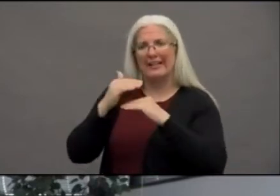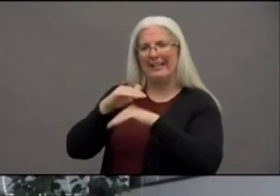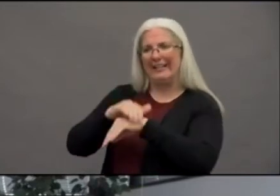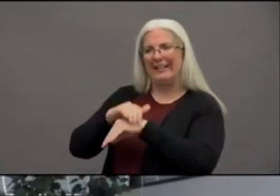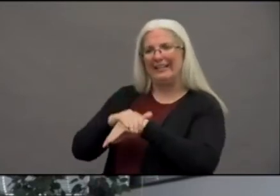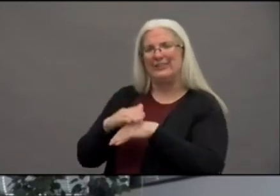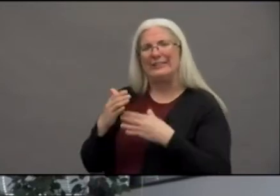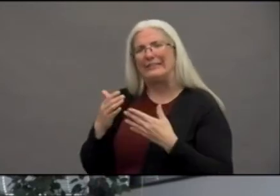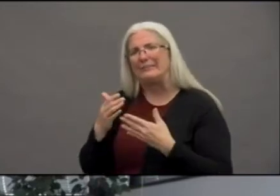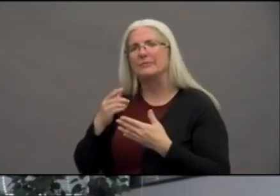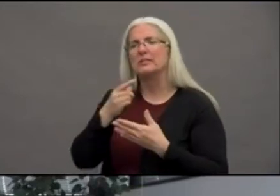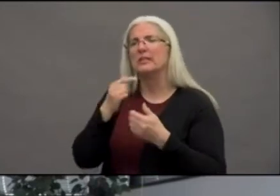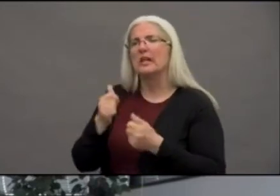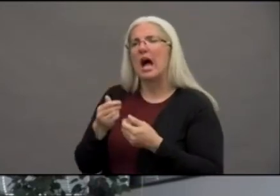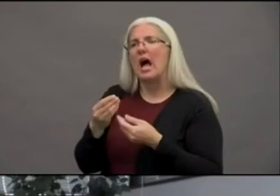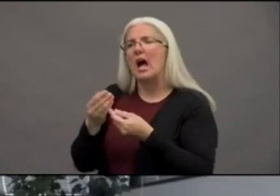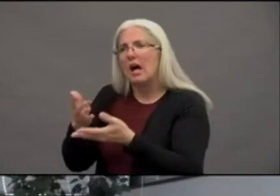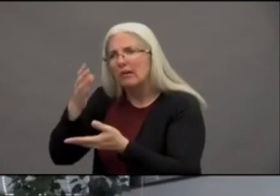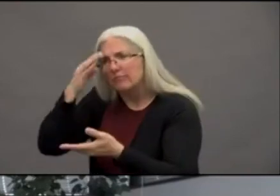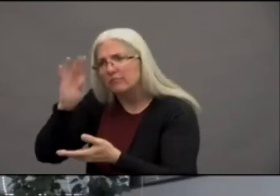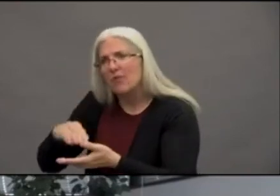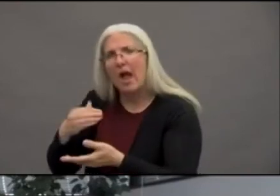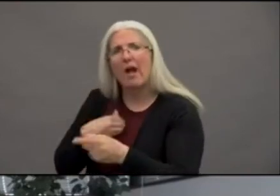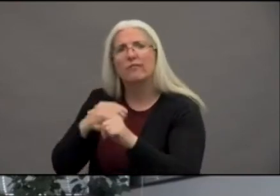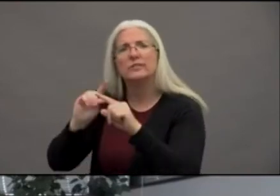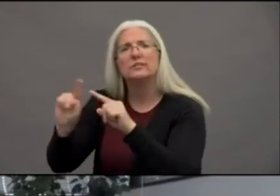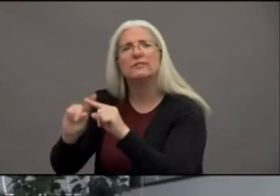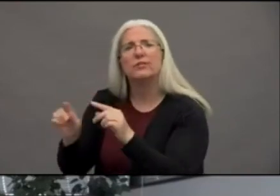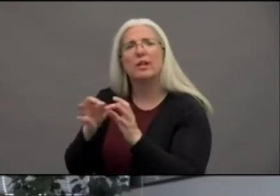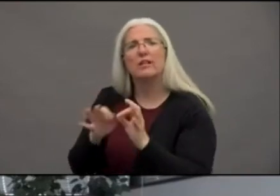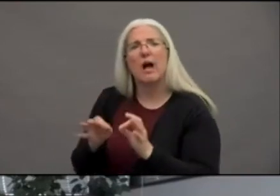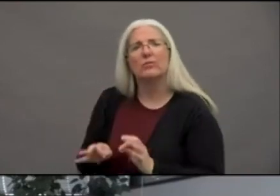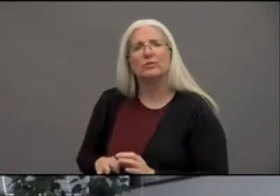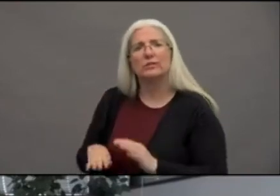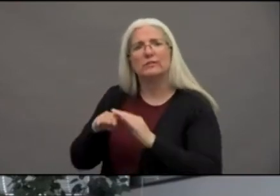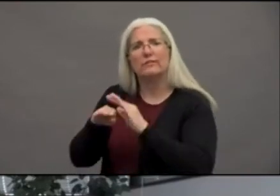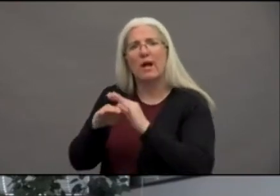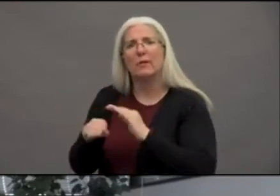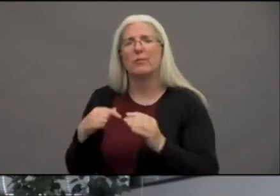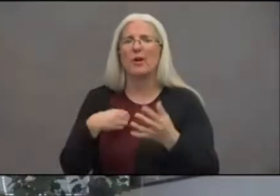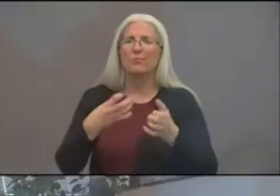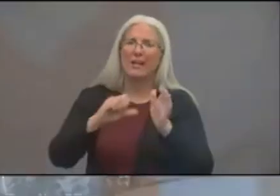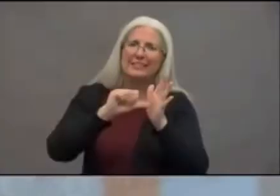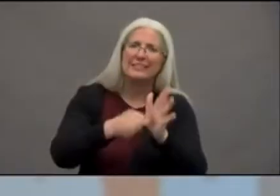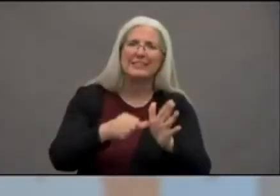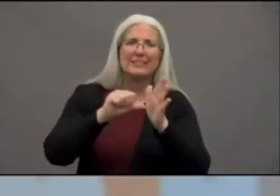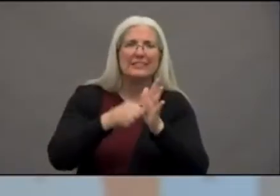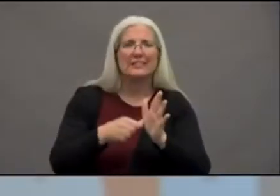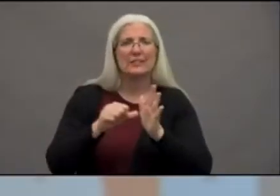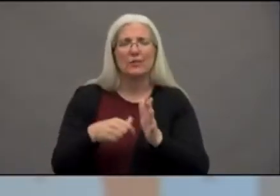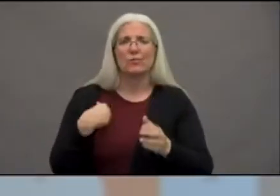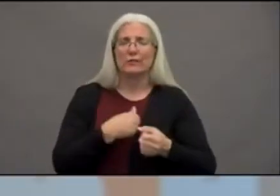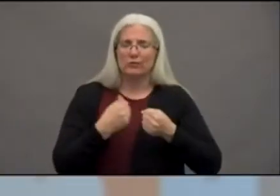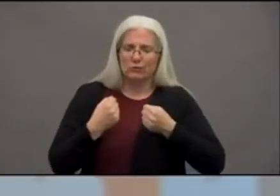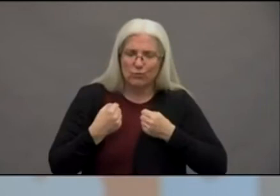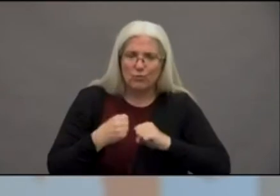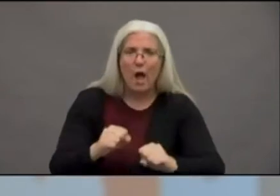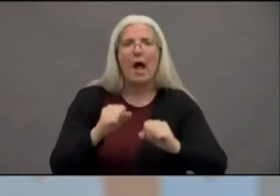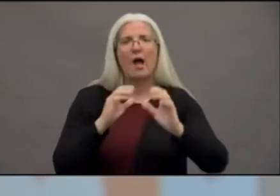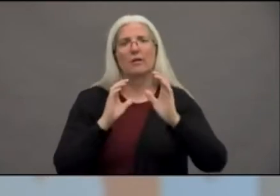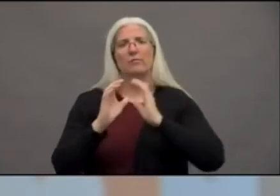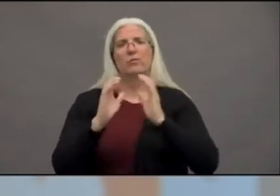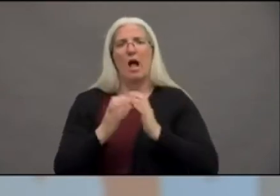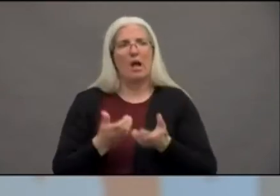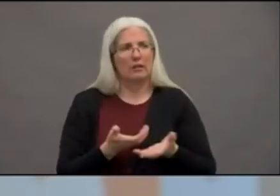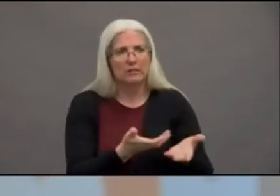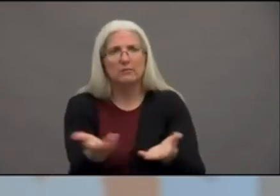know, please bring it to their attention, help us amplify that message that we have made significant, deep investments into language